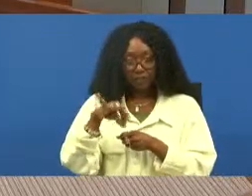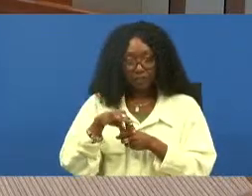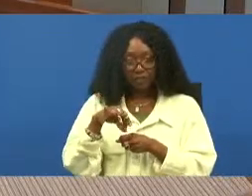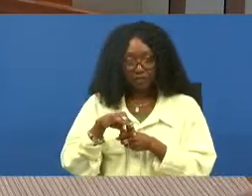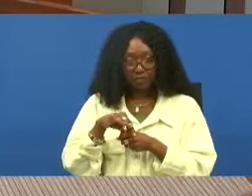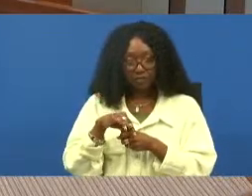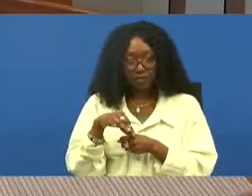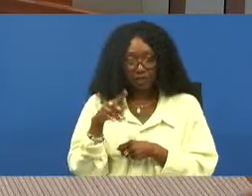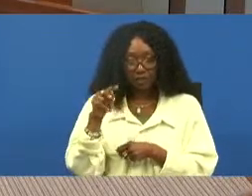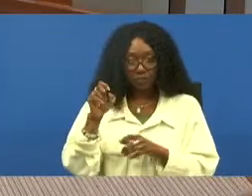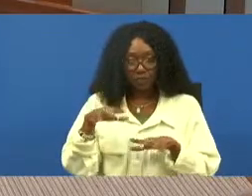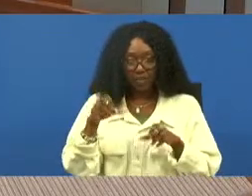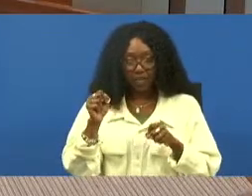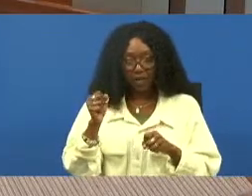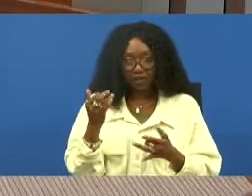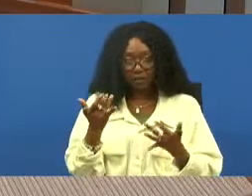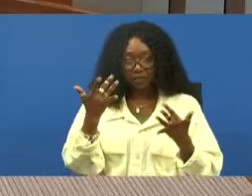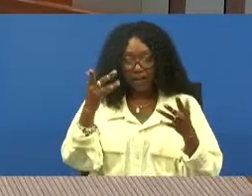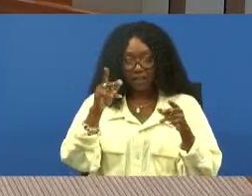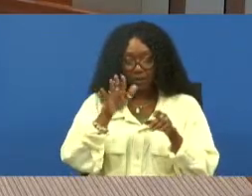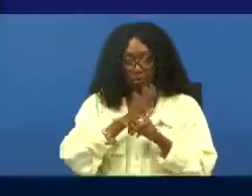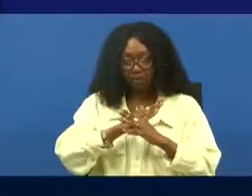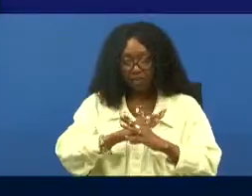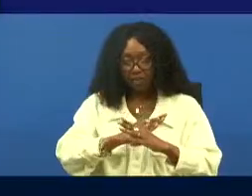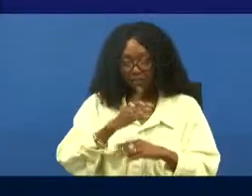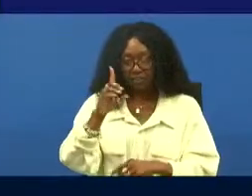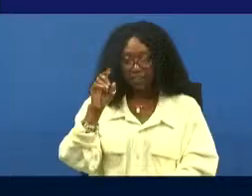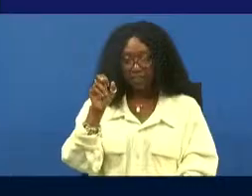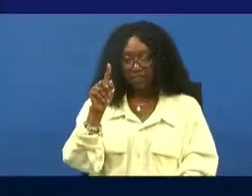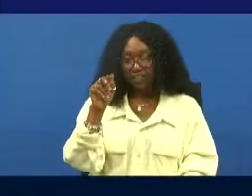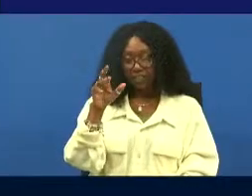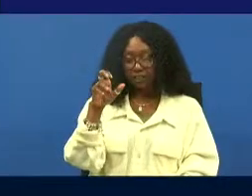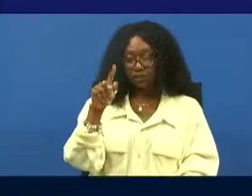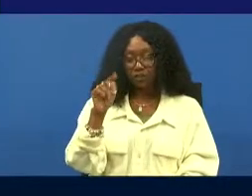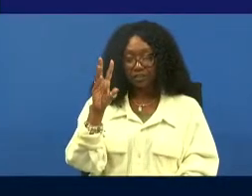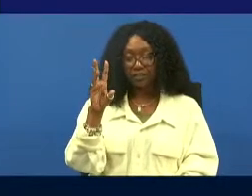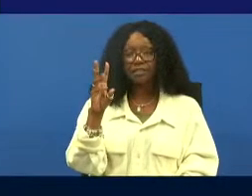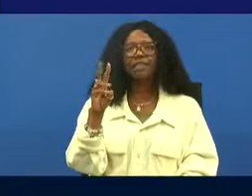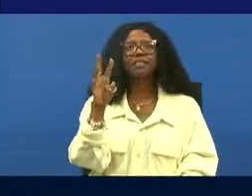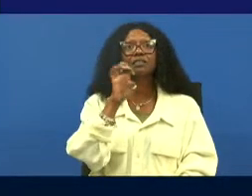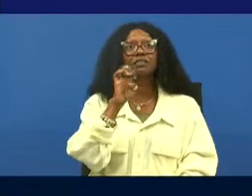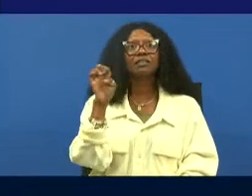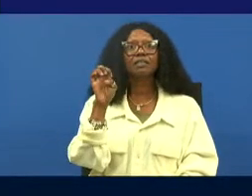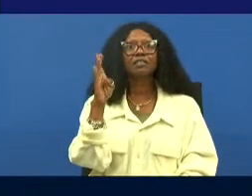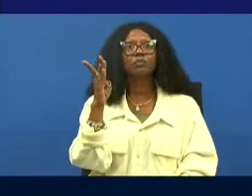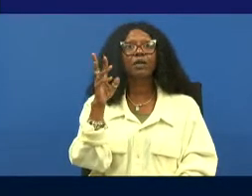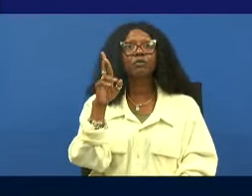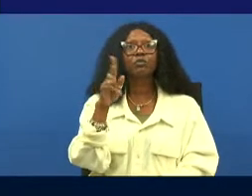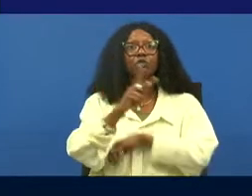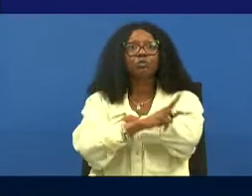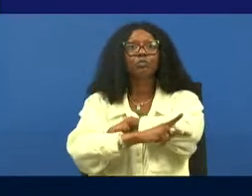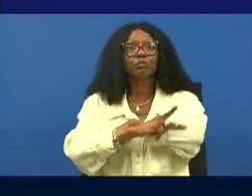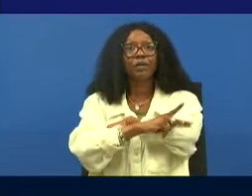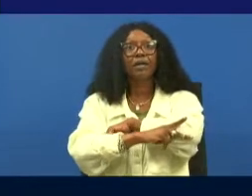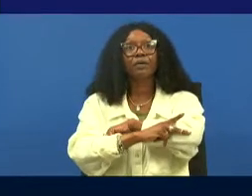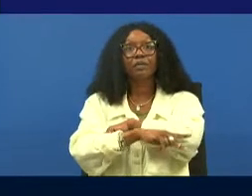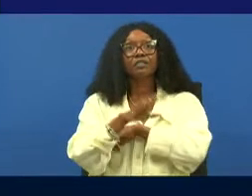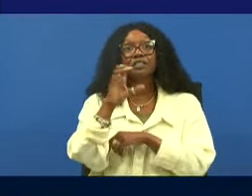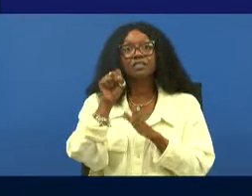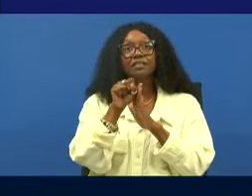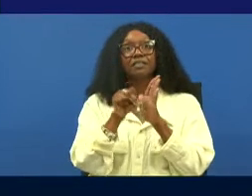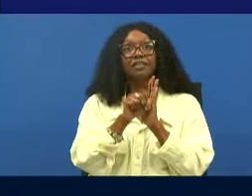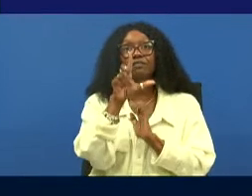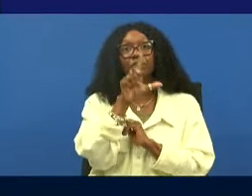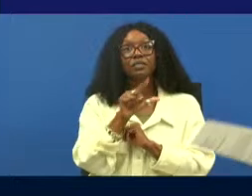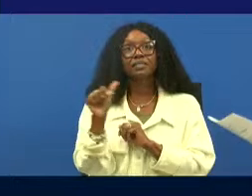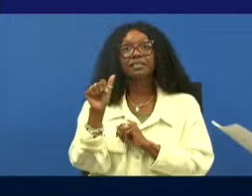Section 2.12, Introductions. Number 2, a resolution calling a special election to be held in Fire Protection District Number 6 in East Baton Rouge Parish, State